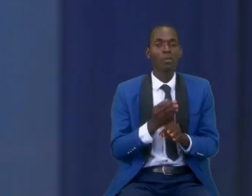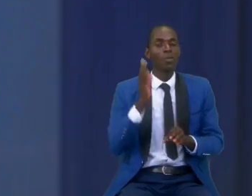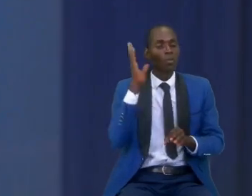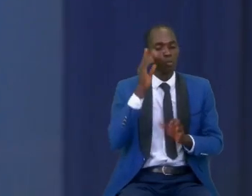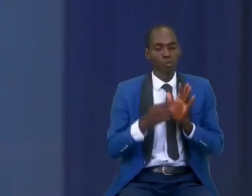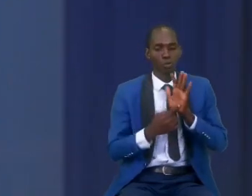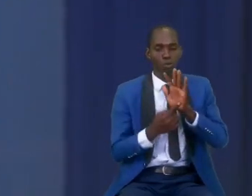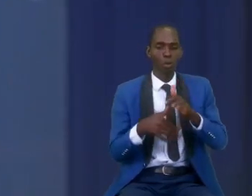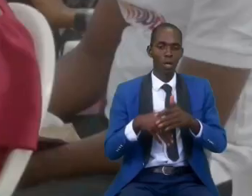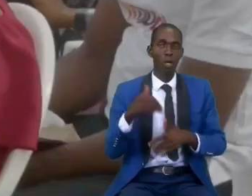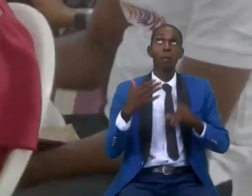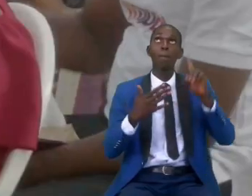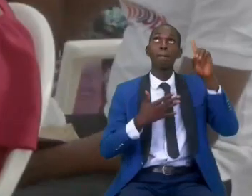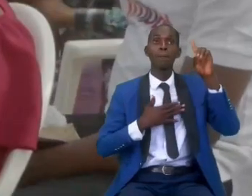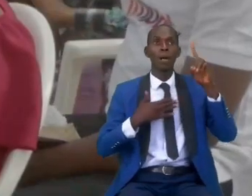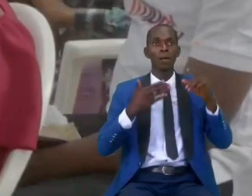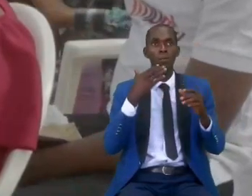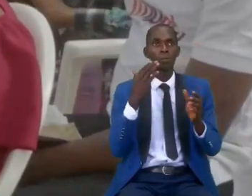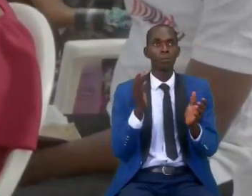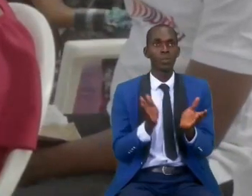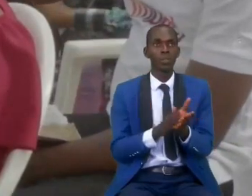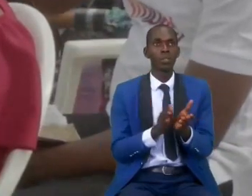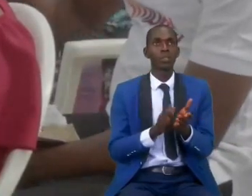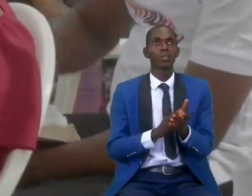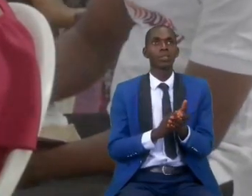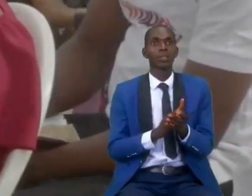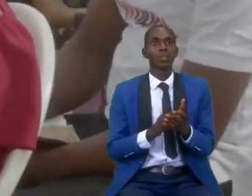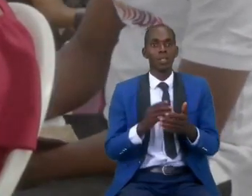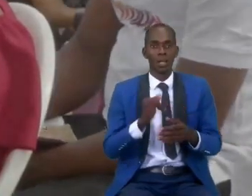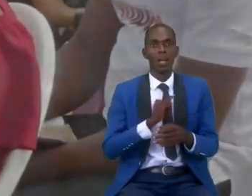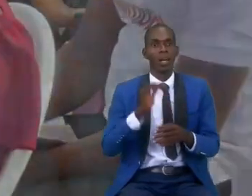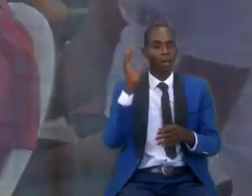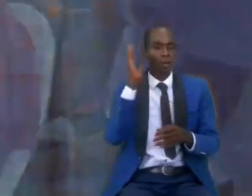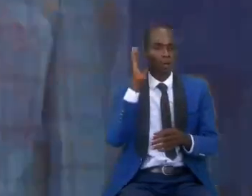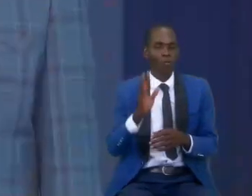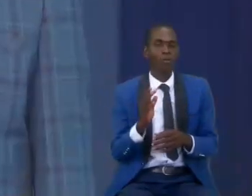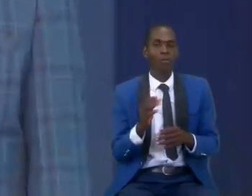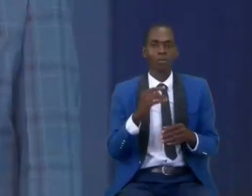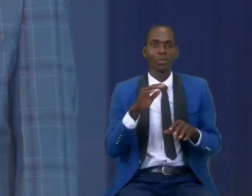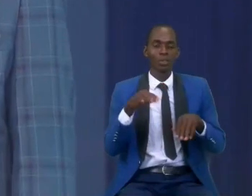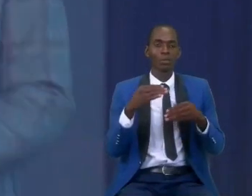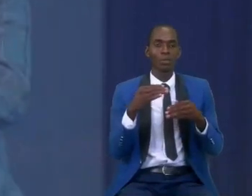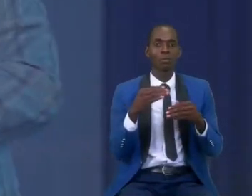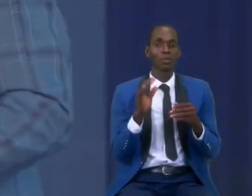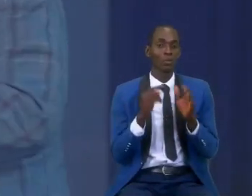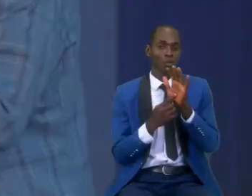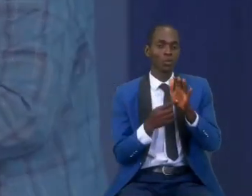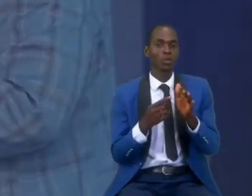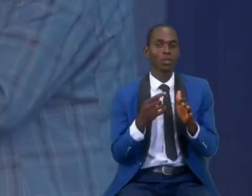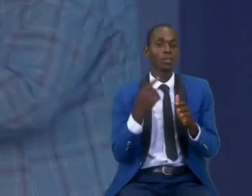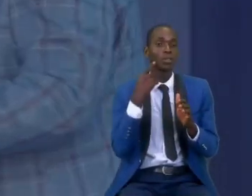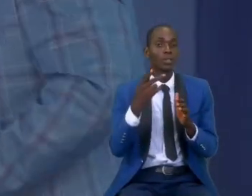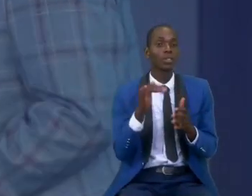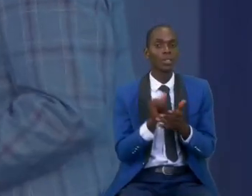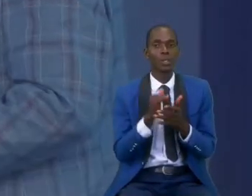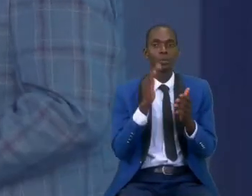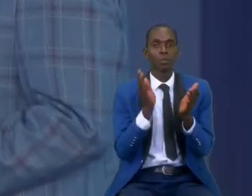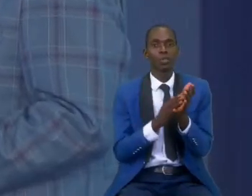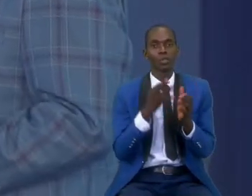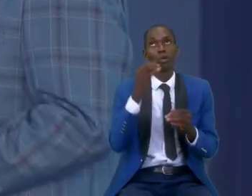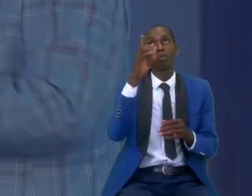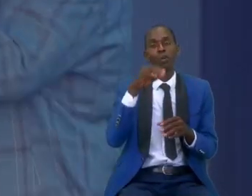praise of God in your academics. I'll see the glory of God in your profession as we're growing up and